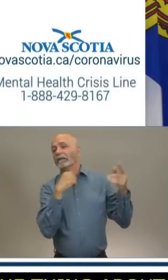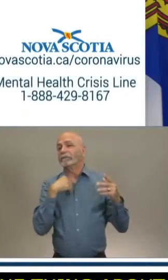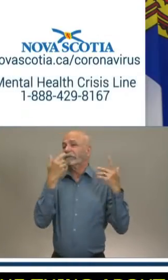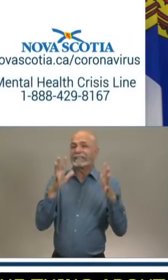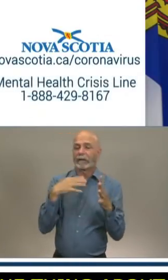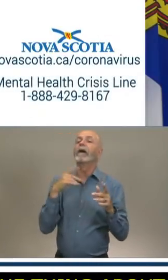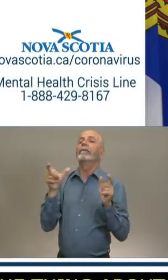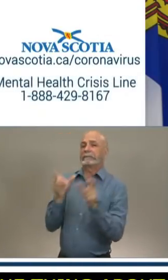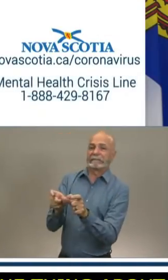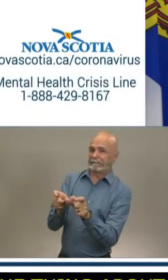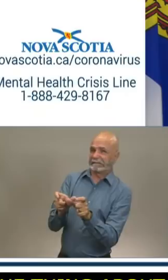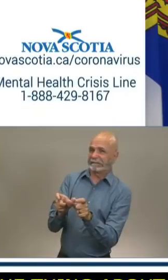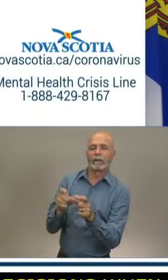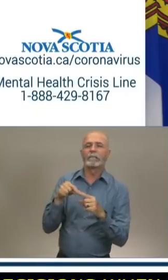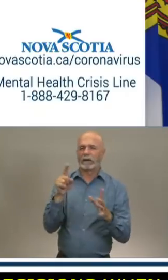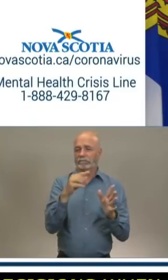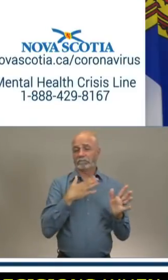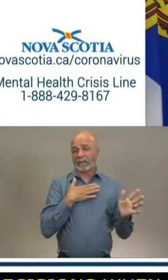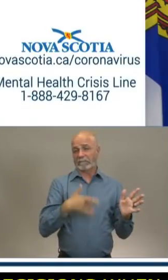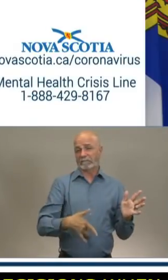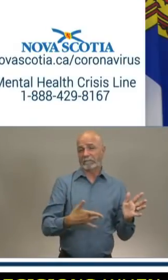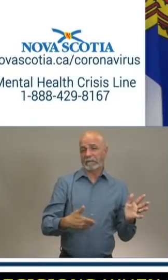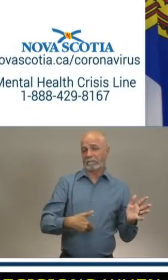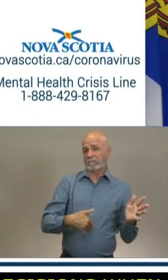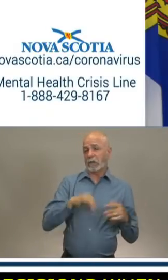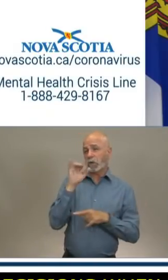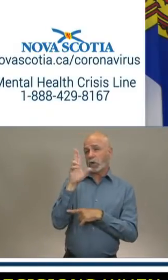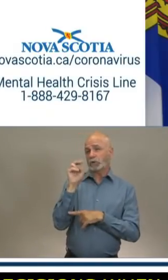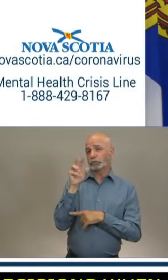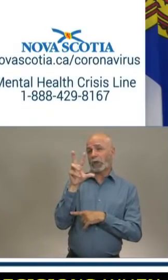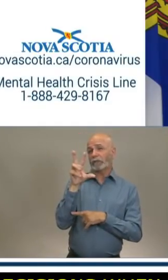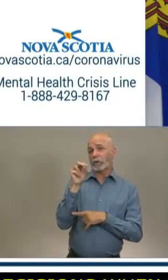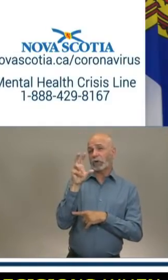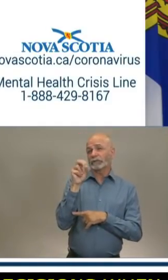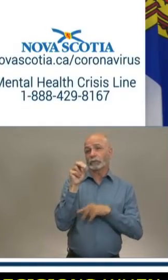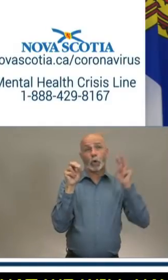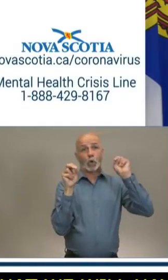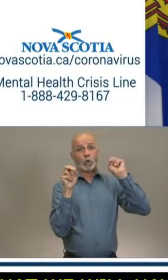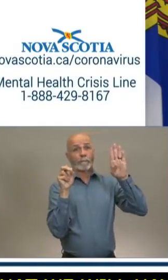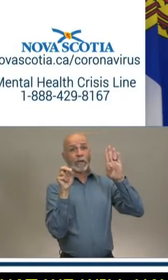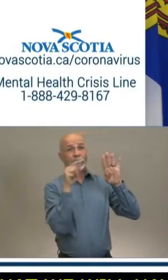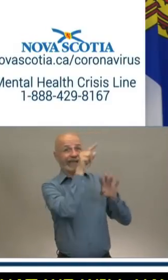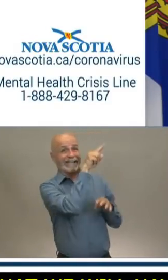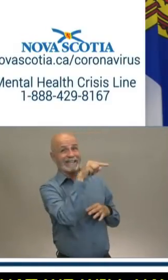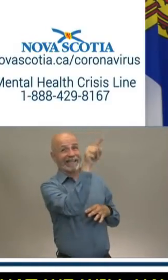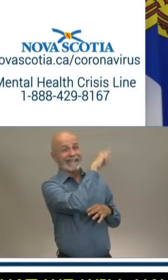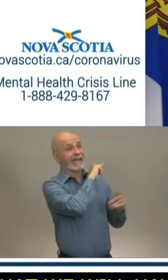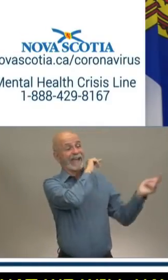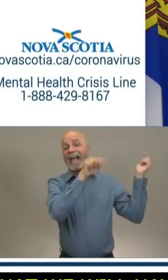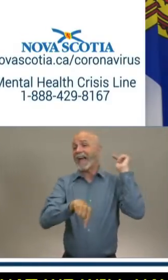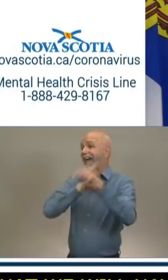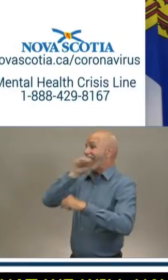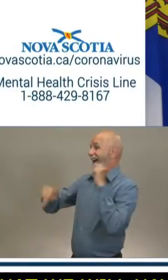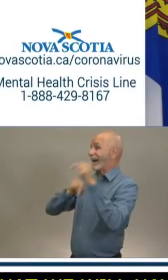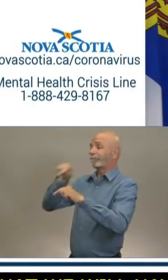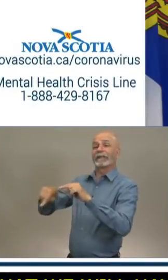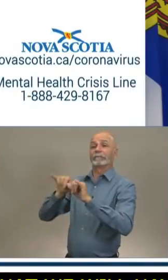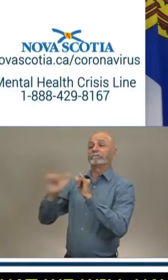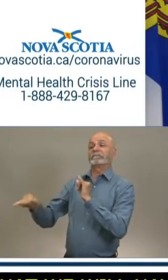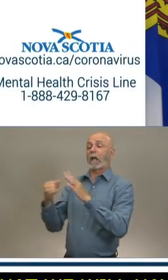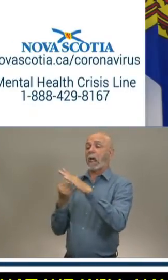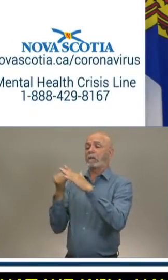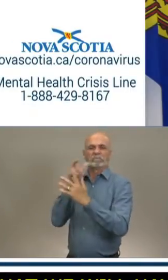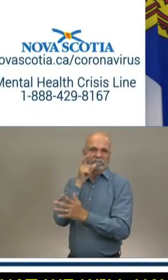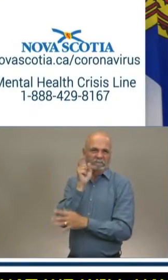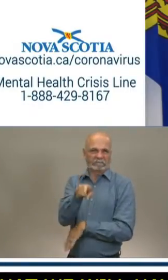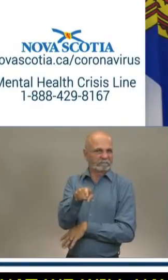that on June 30th, all isolation requirements drop for New Brunswick, and people who have driven to New Brunswick from Nova Scotia and back. So